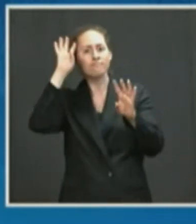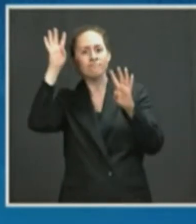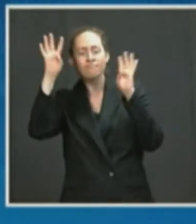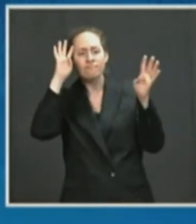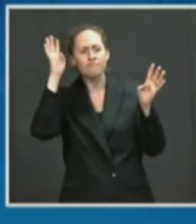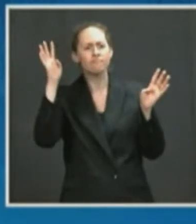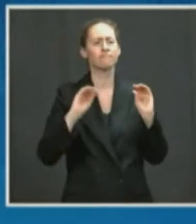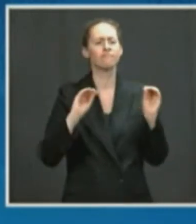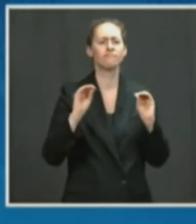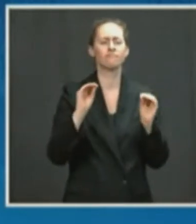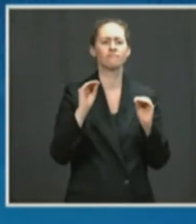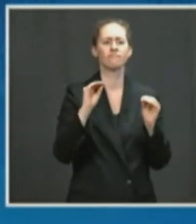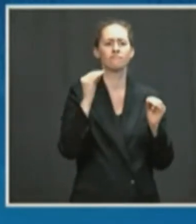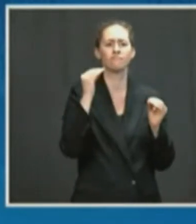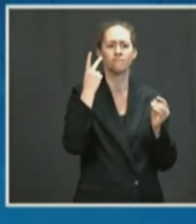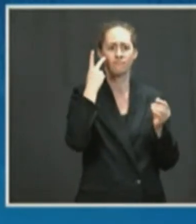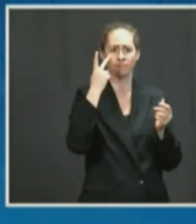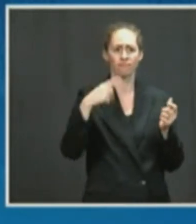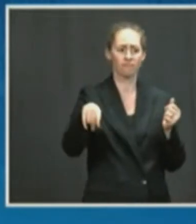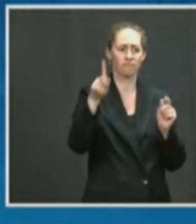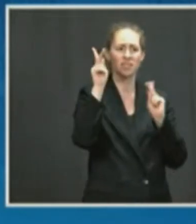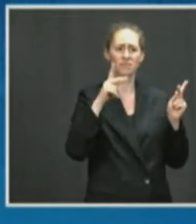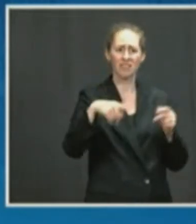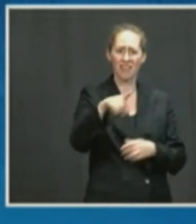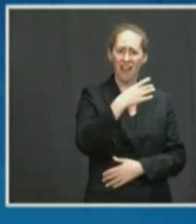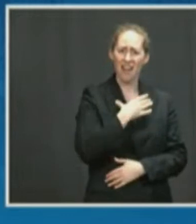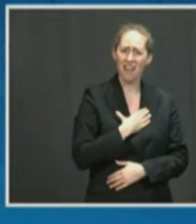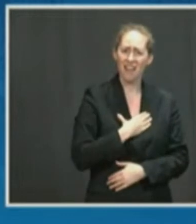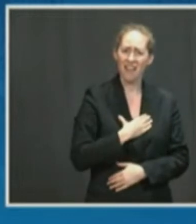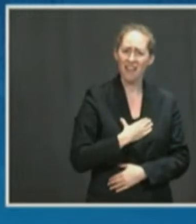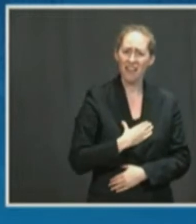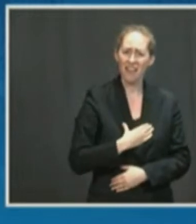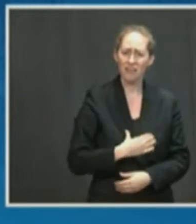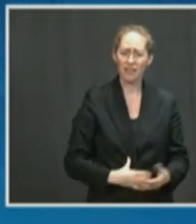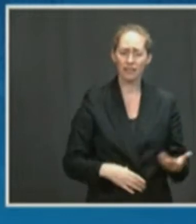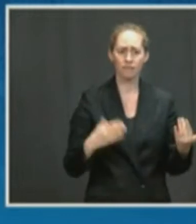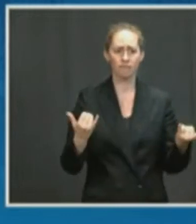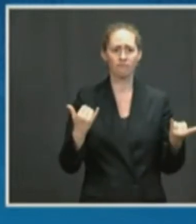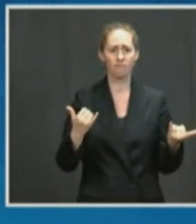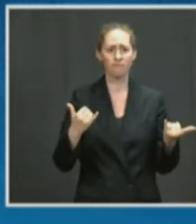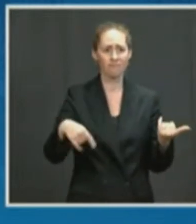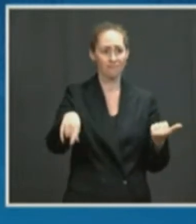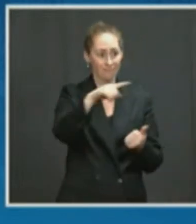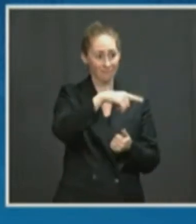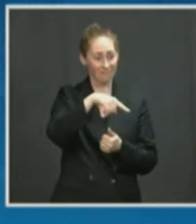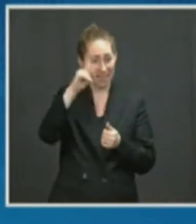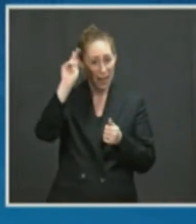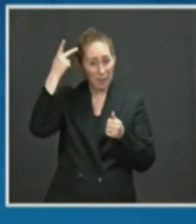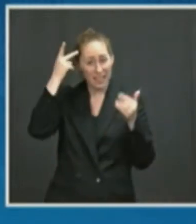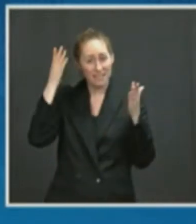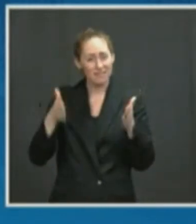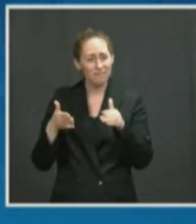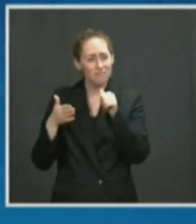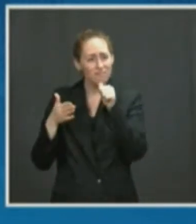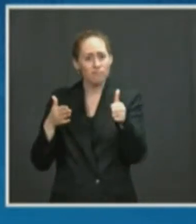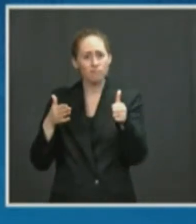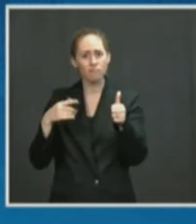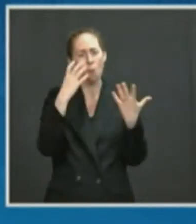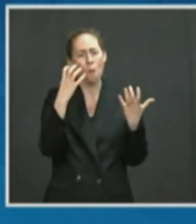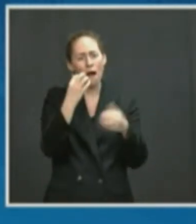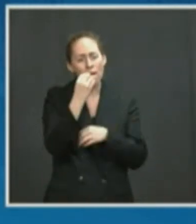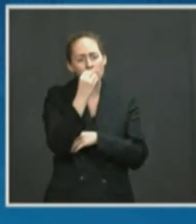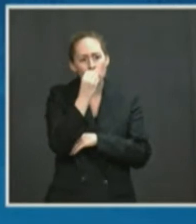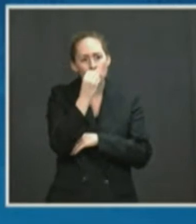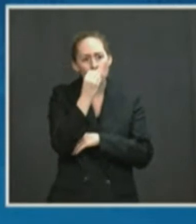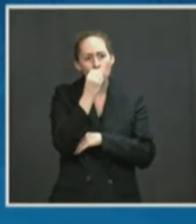because hunger then development needs more than ideology. You need facts. We have told the